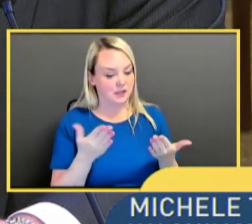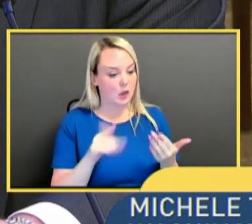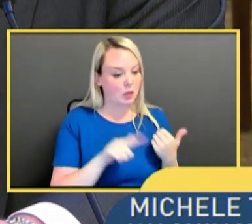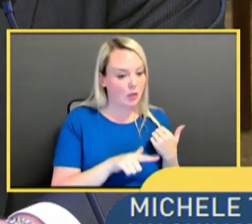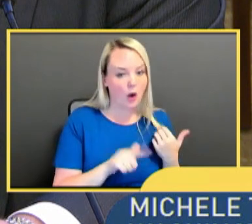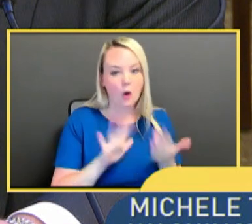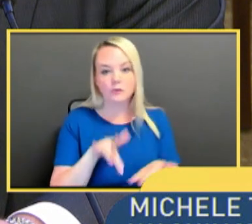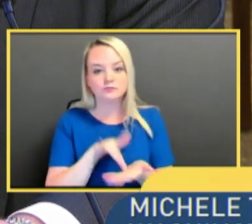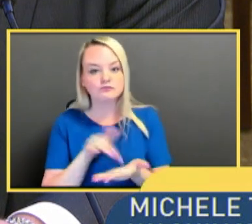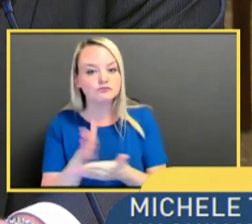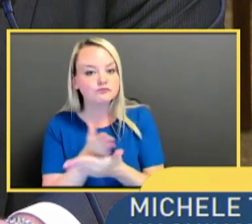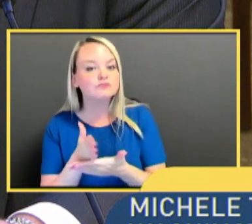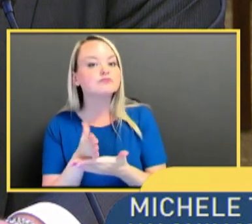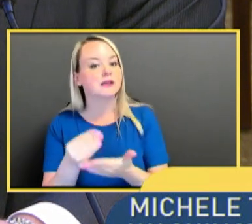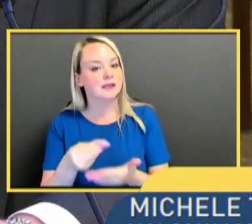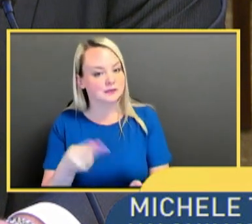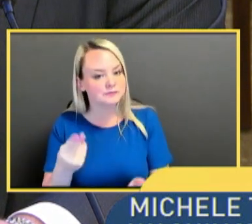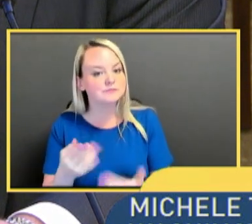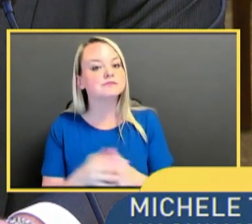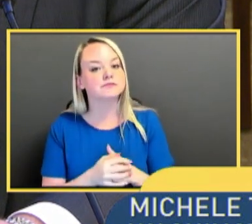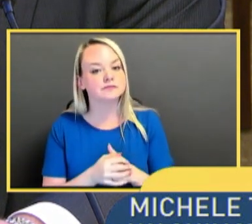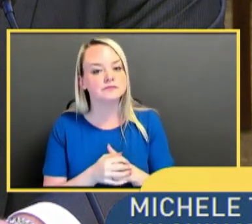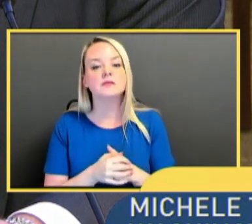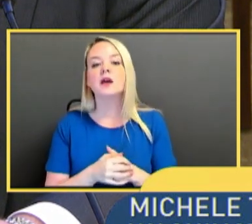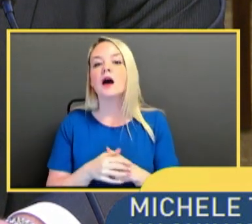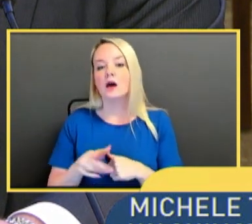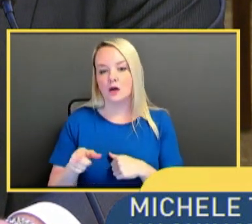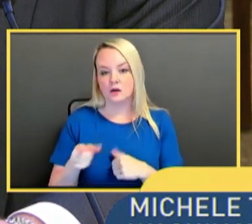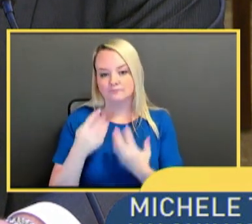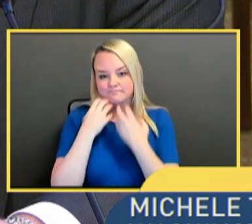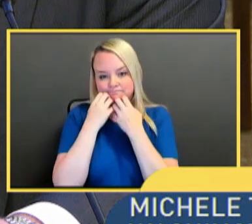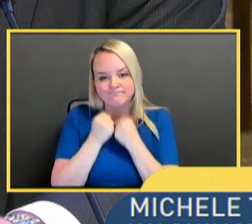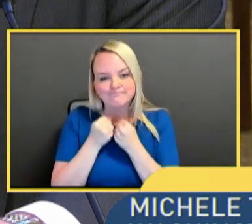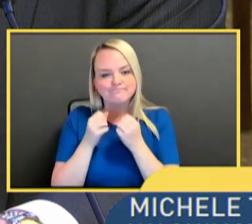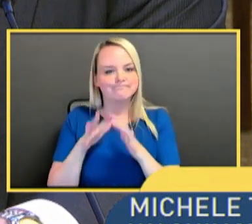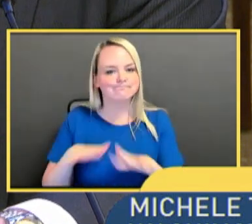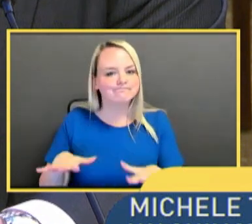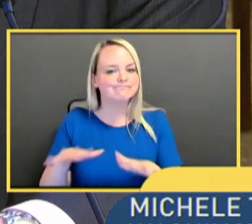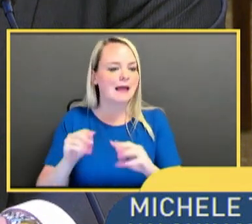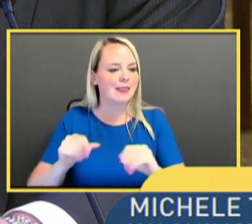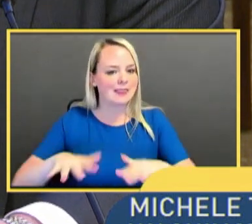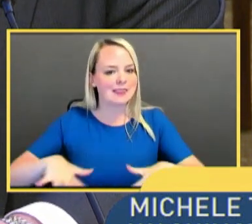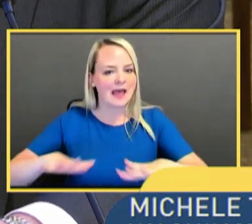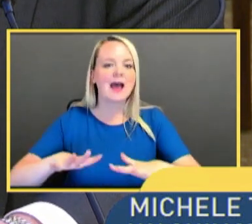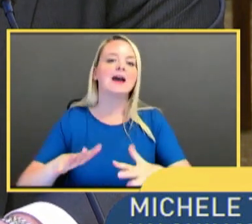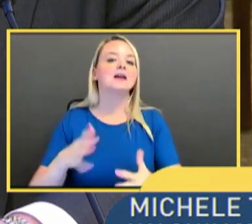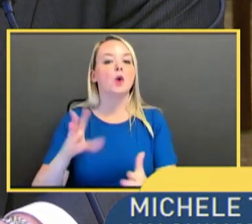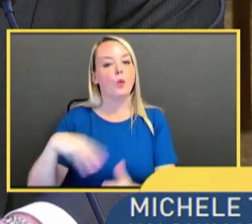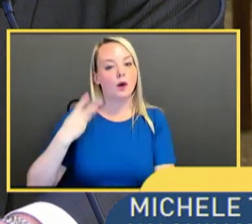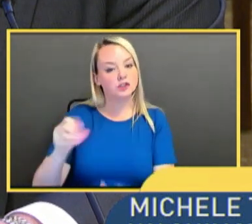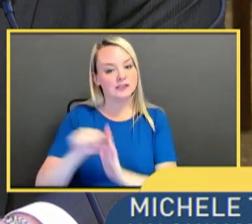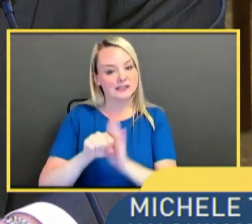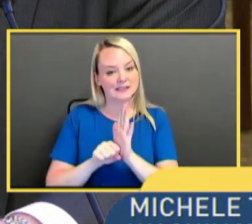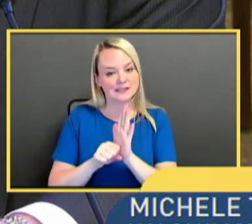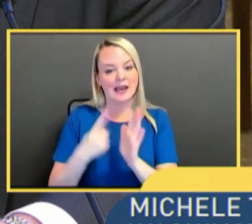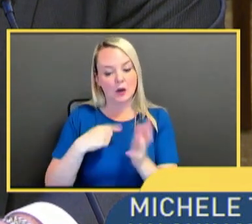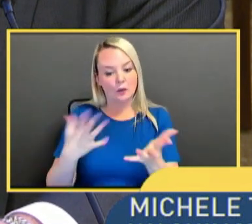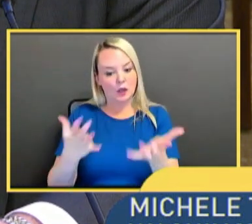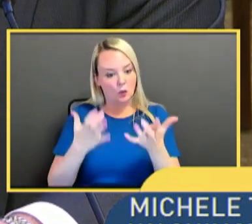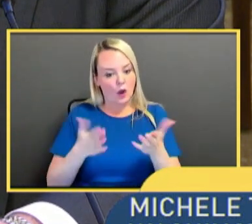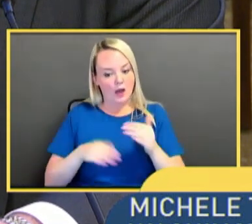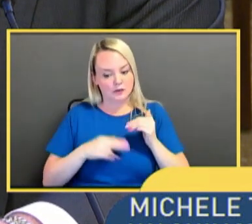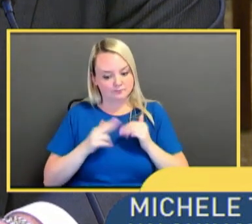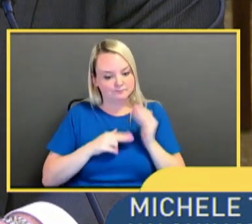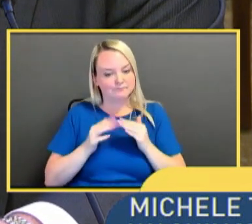resident displacement. And as Washington State builds or seeks to build over 1 million new homes over the next 20 years,